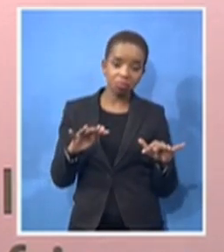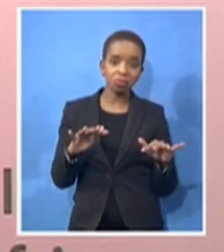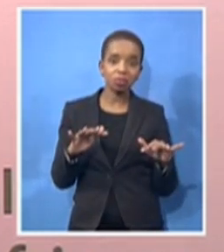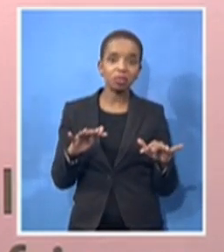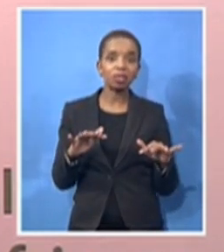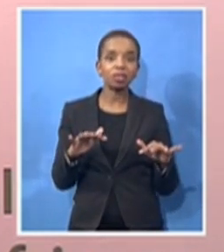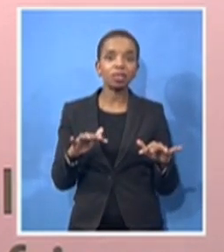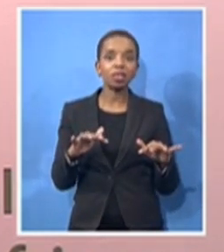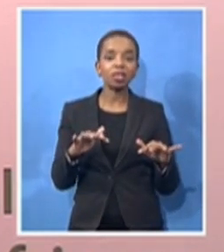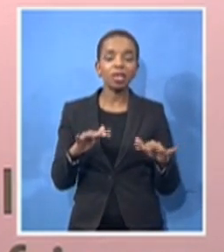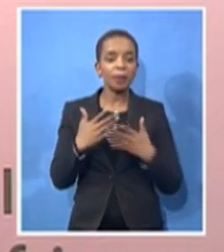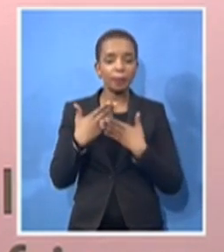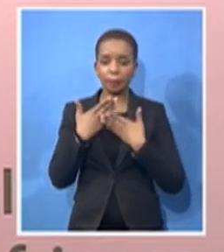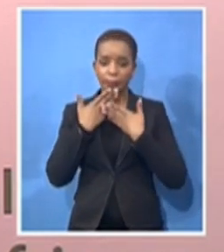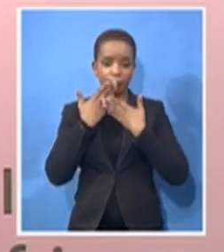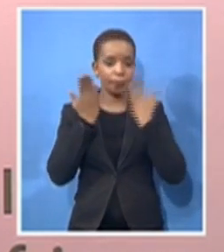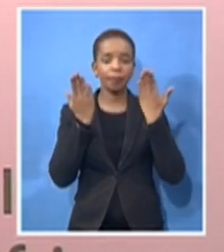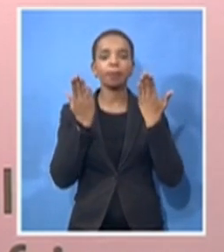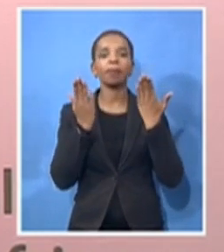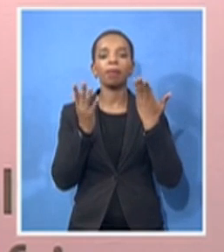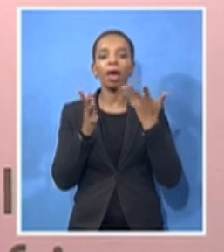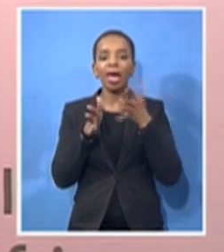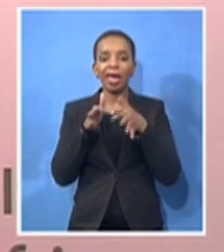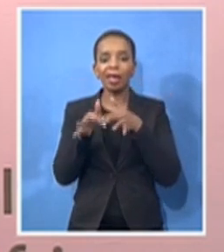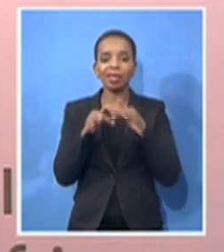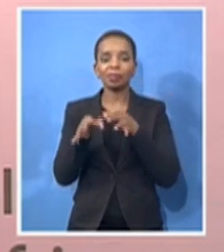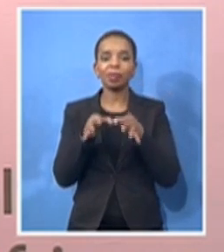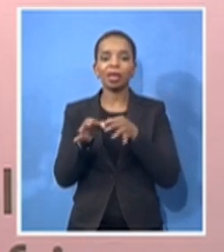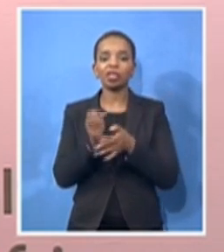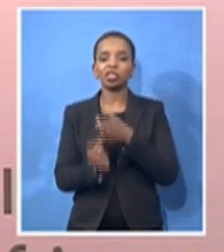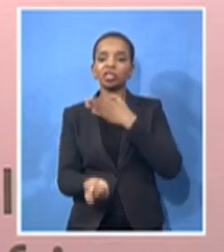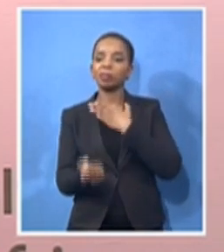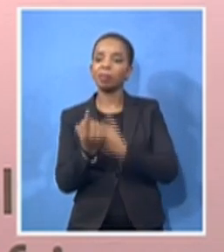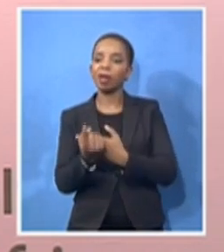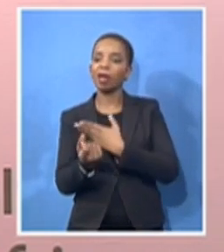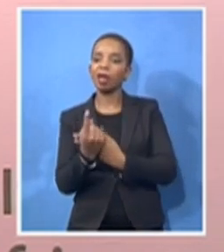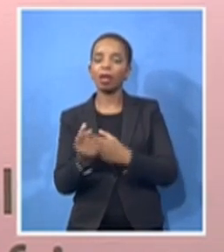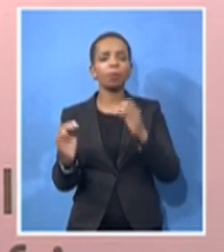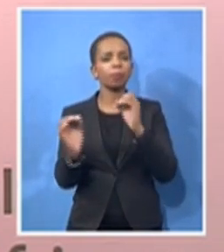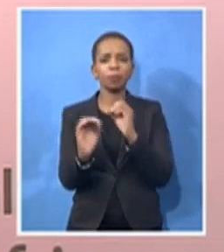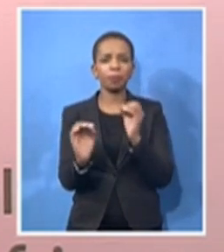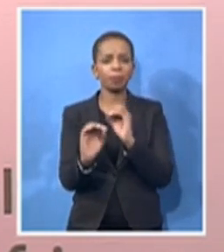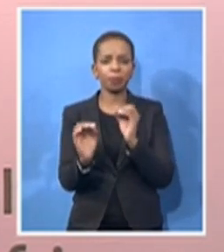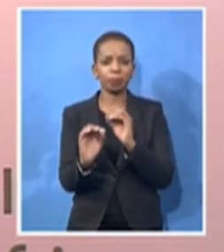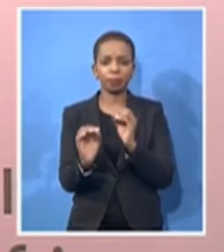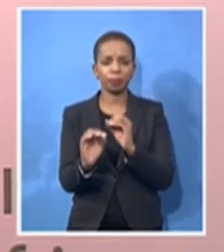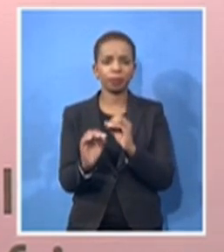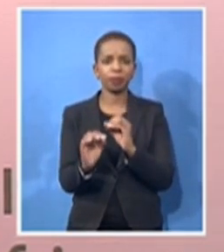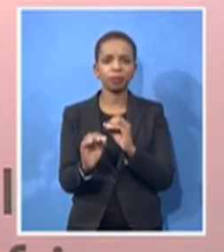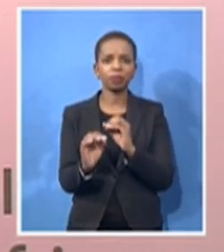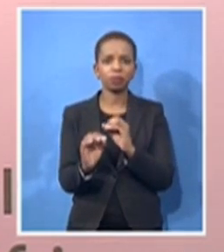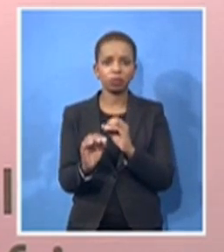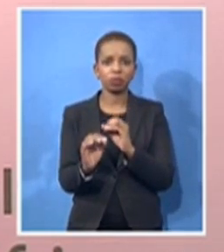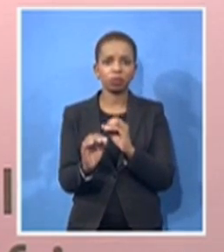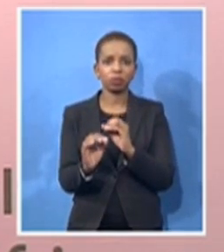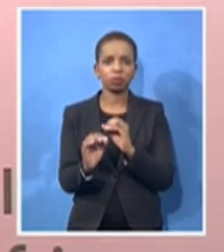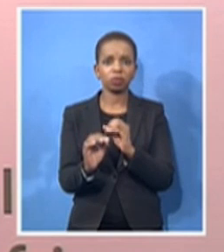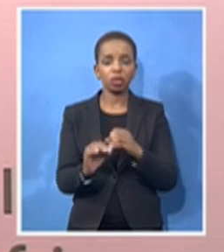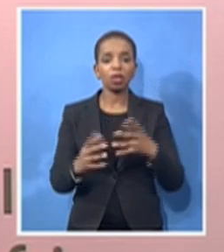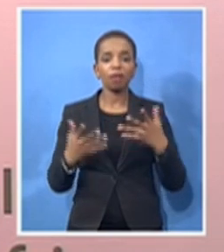ever suffice for the sheer brute force